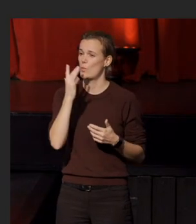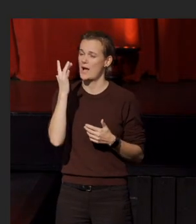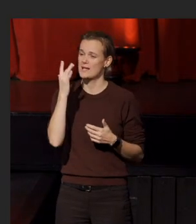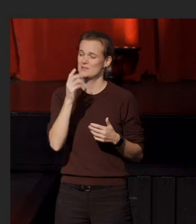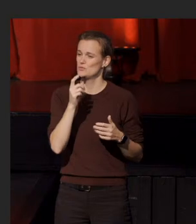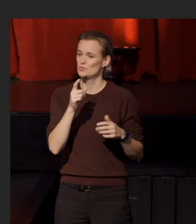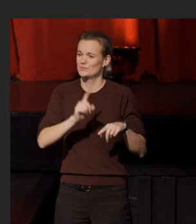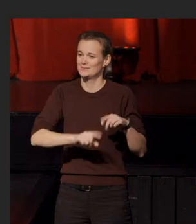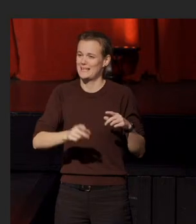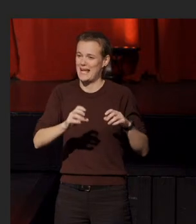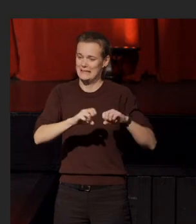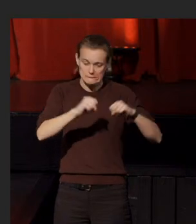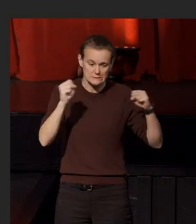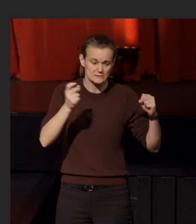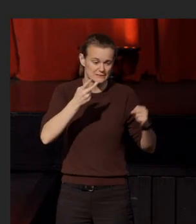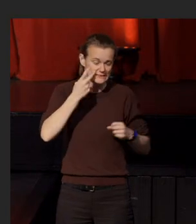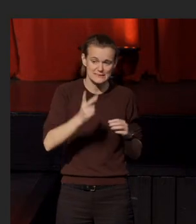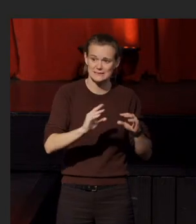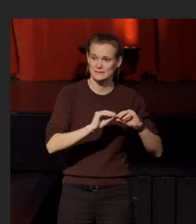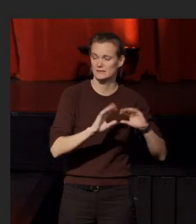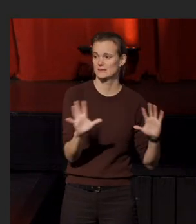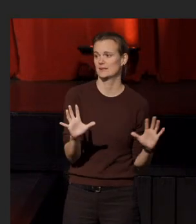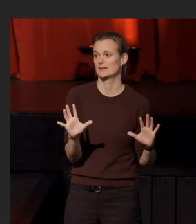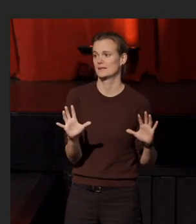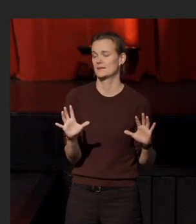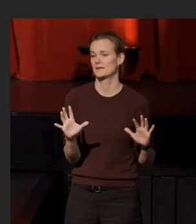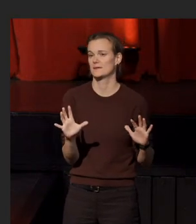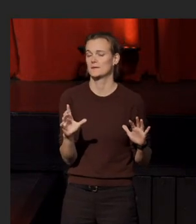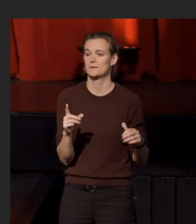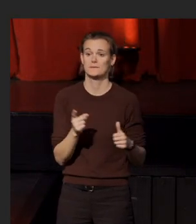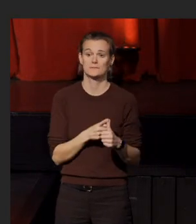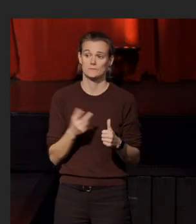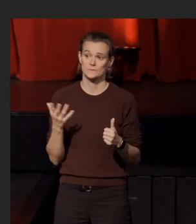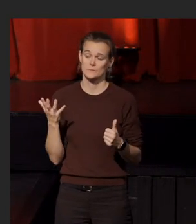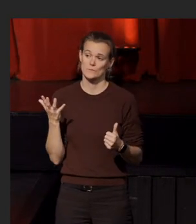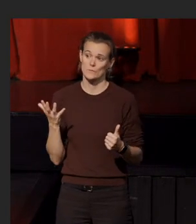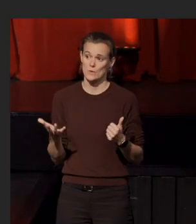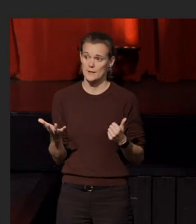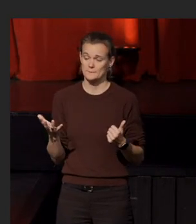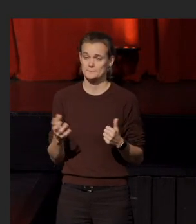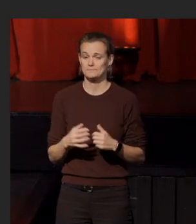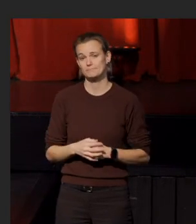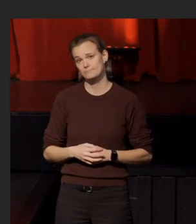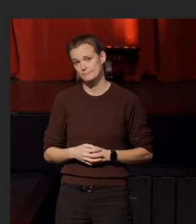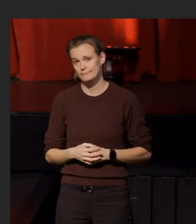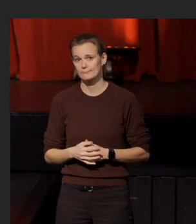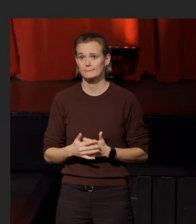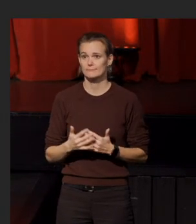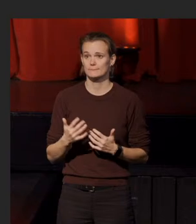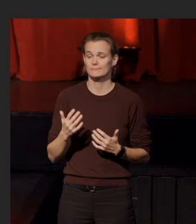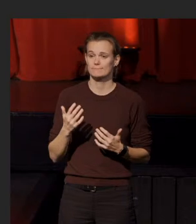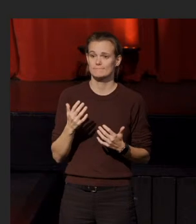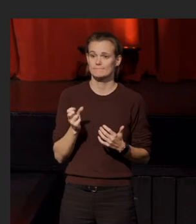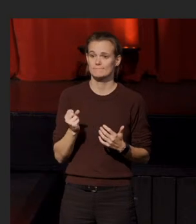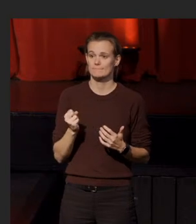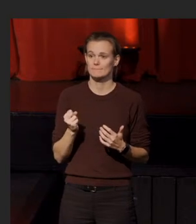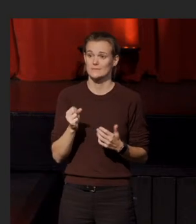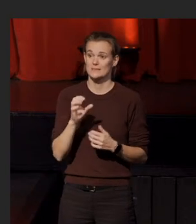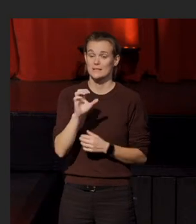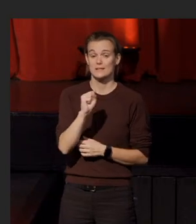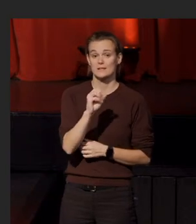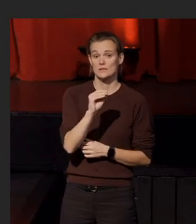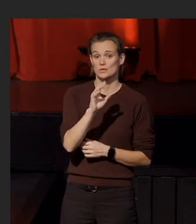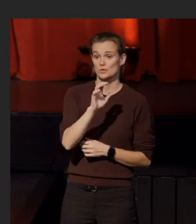shadows. And it is kind of an intervening set of variables, if you want to use that language, between social